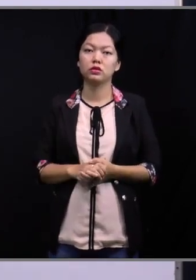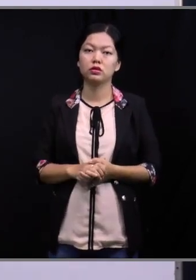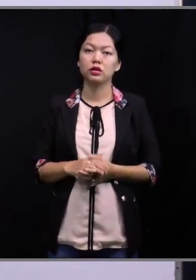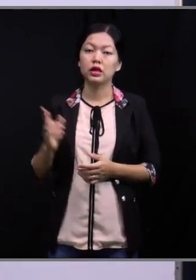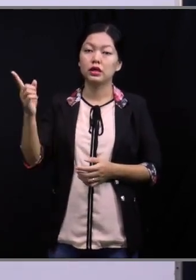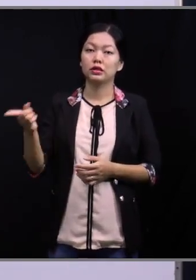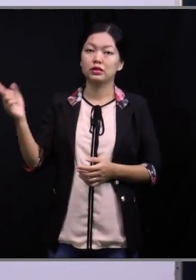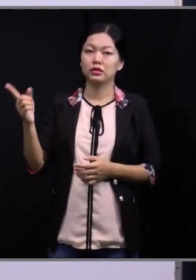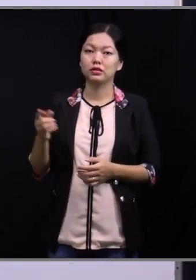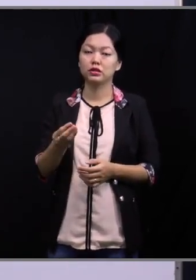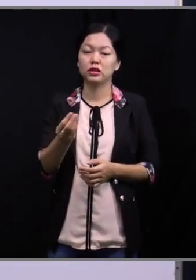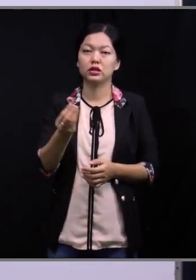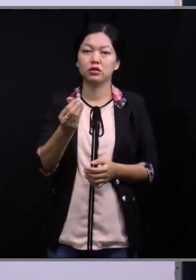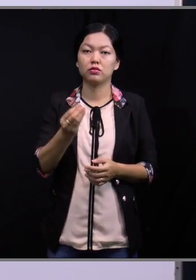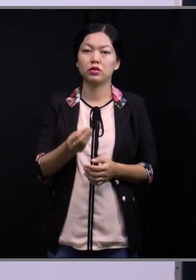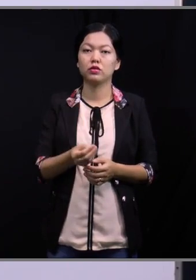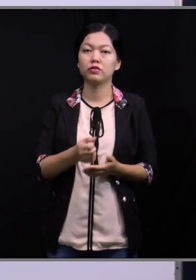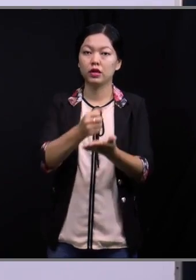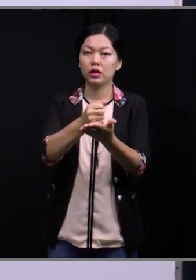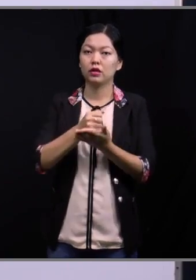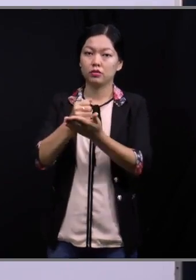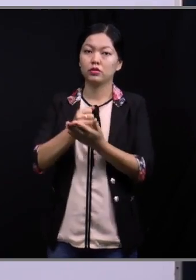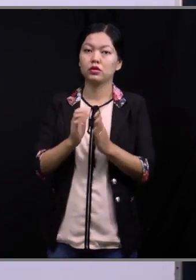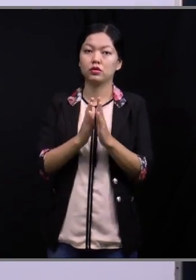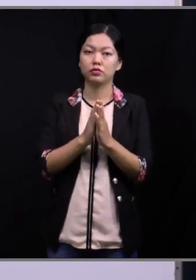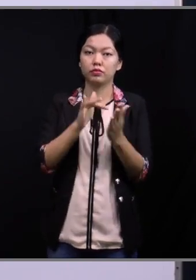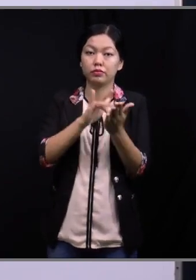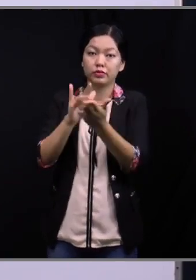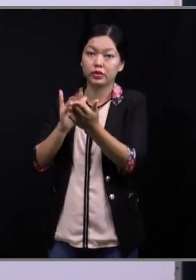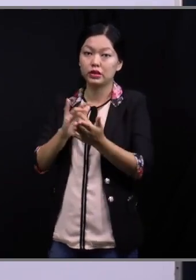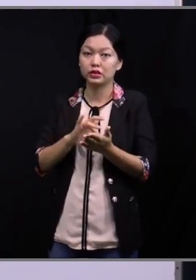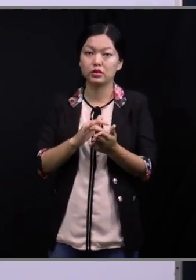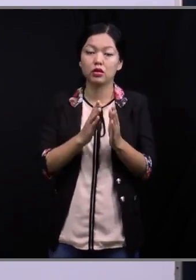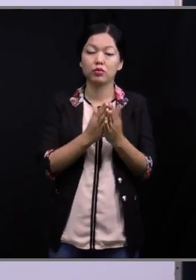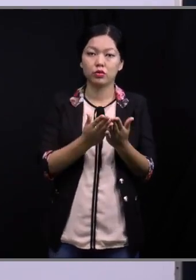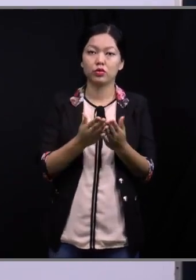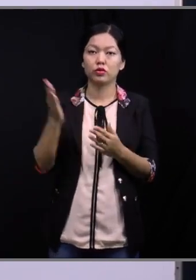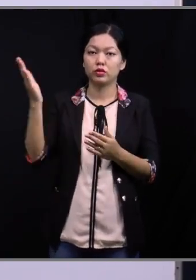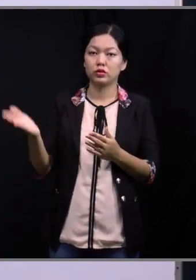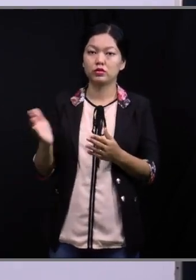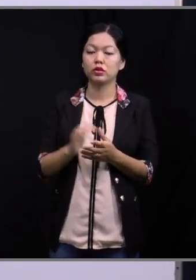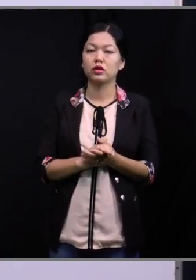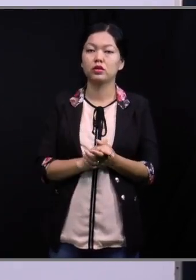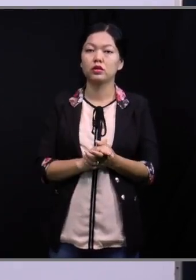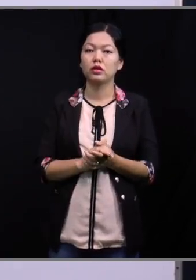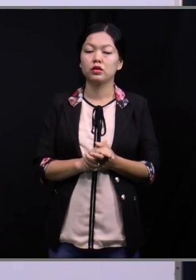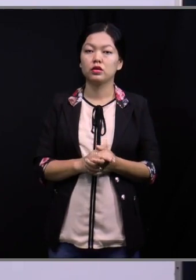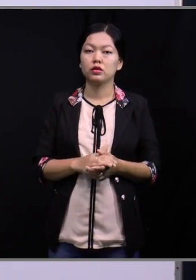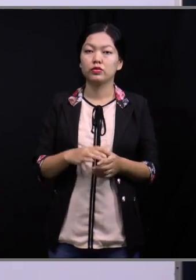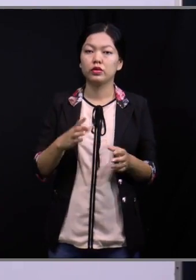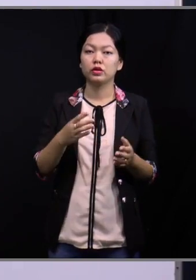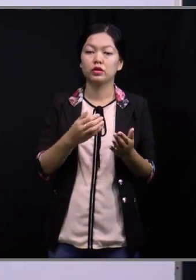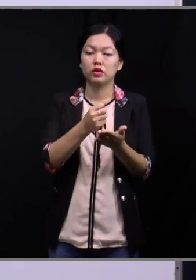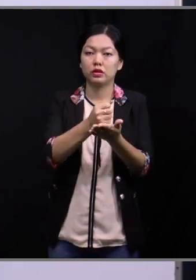these are some of the sources: botanical garden, herbaria, zoological park, museum, key. These are some of the aids that helps in the